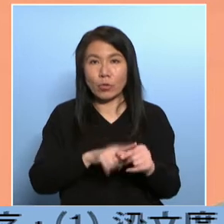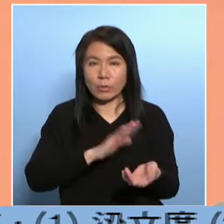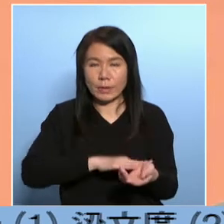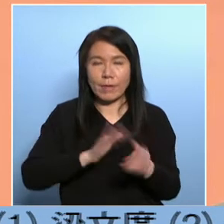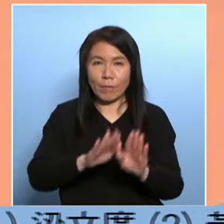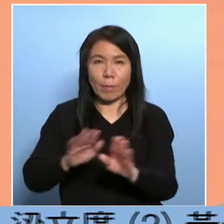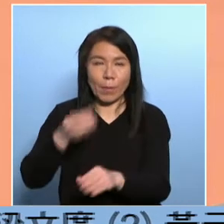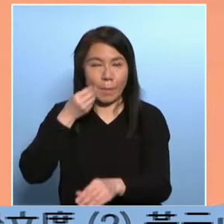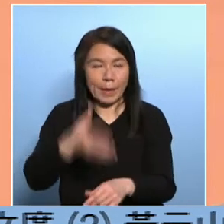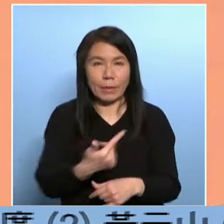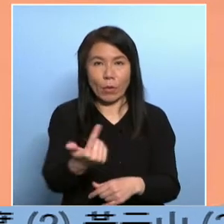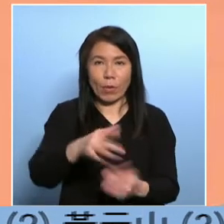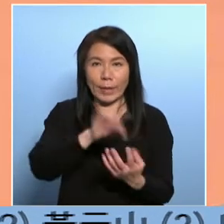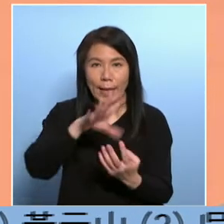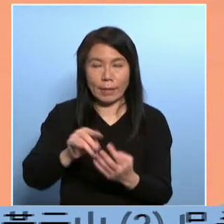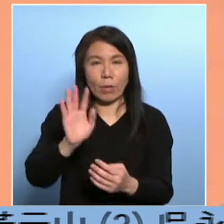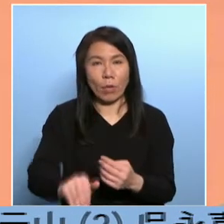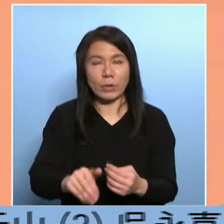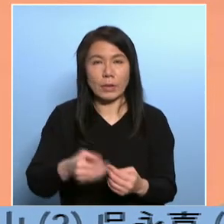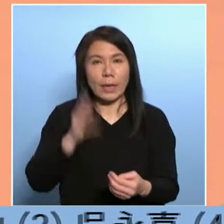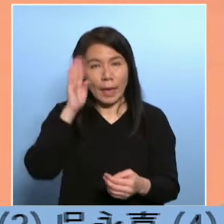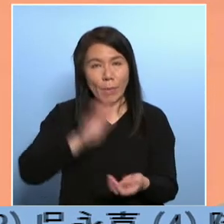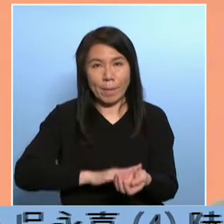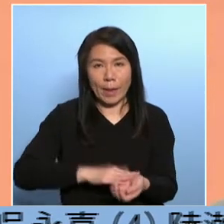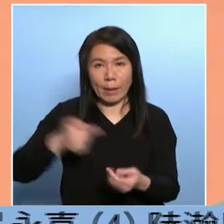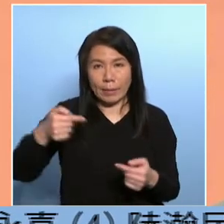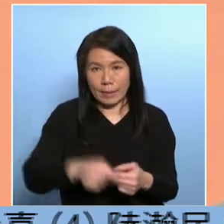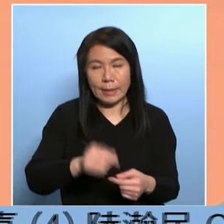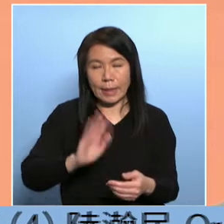Patients could join the Chinese program scheme for free.